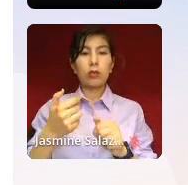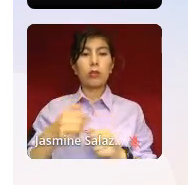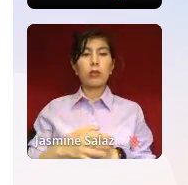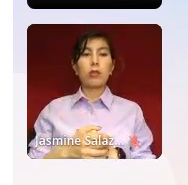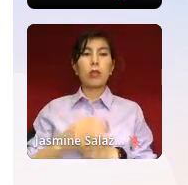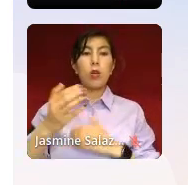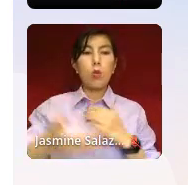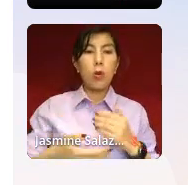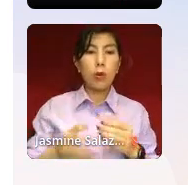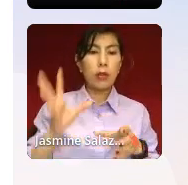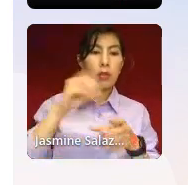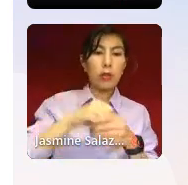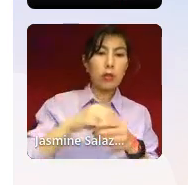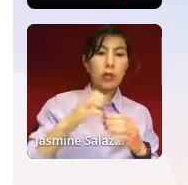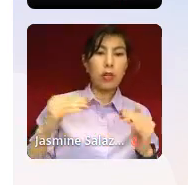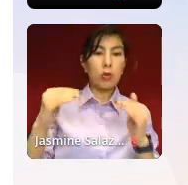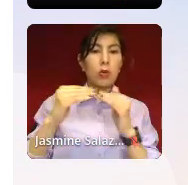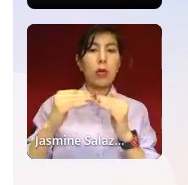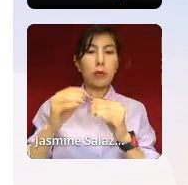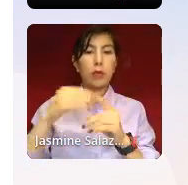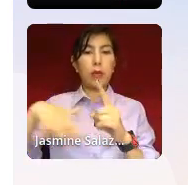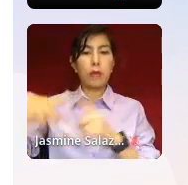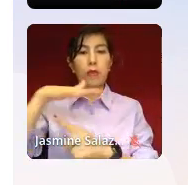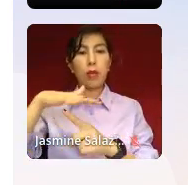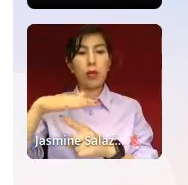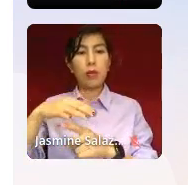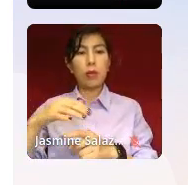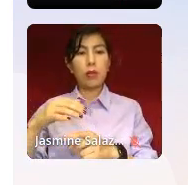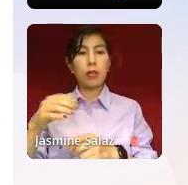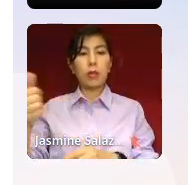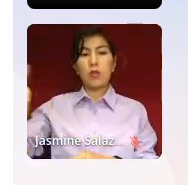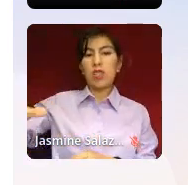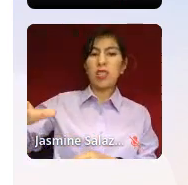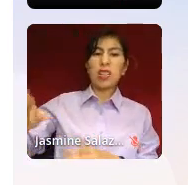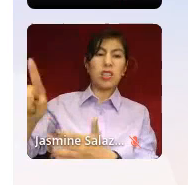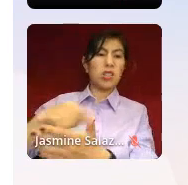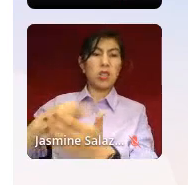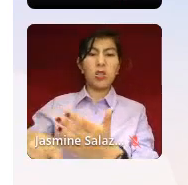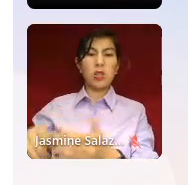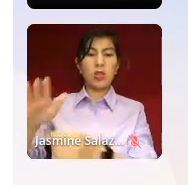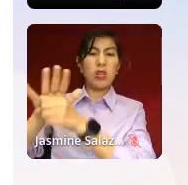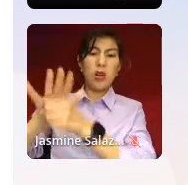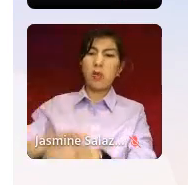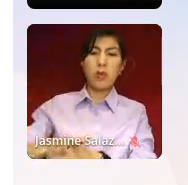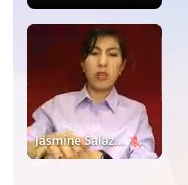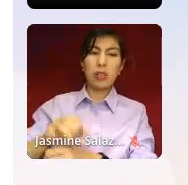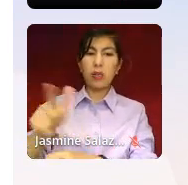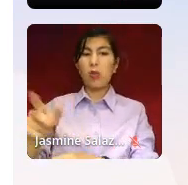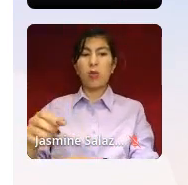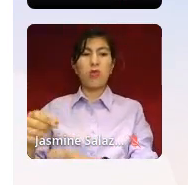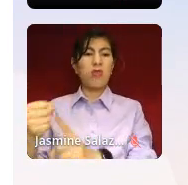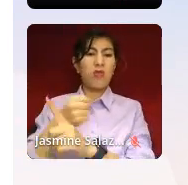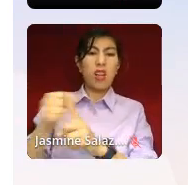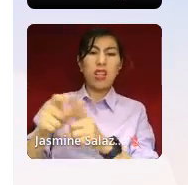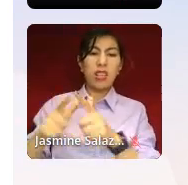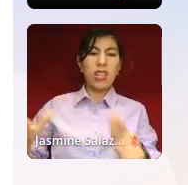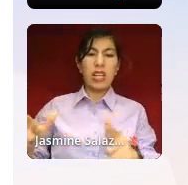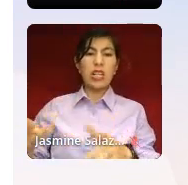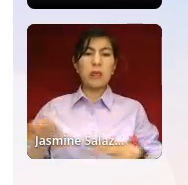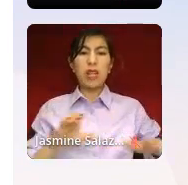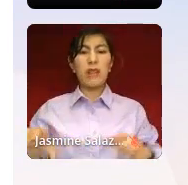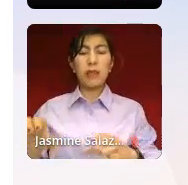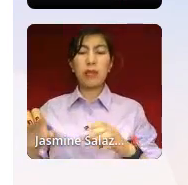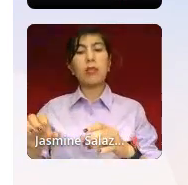and equitable environment and reject discriminatory, derogatory, oppressive, and violent language, behaviors, and actions.